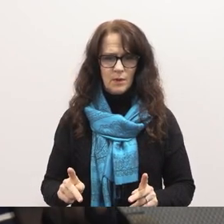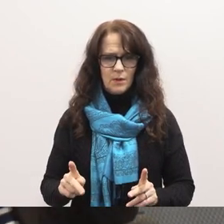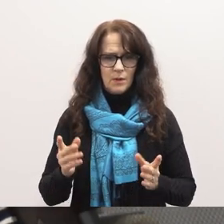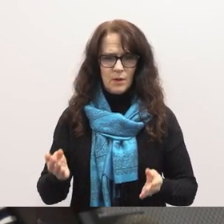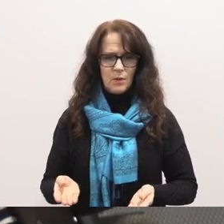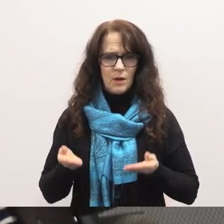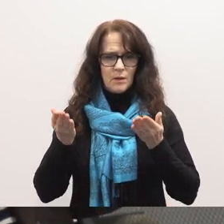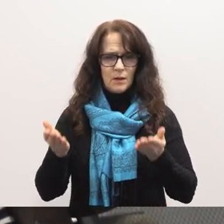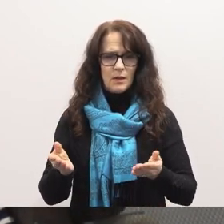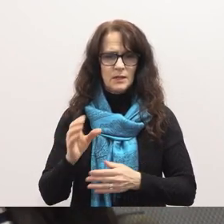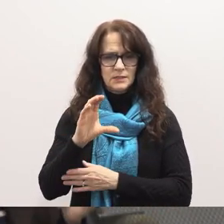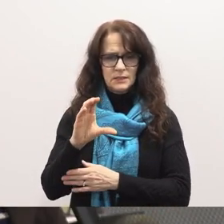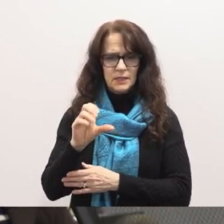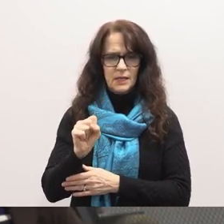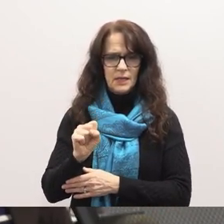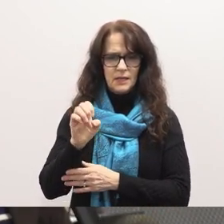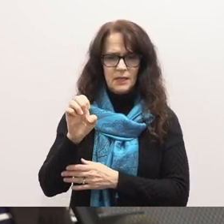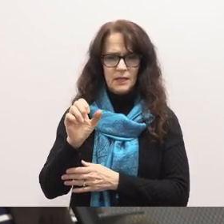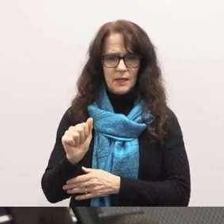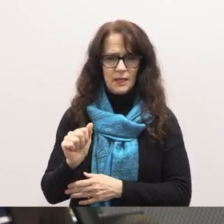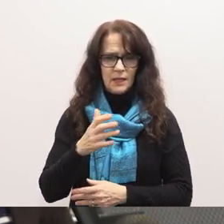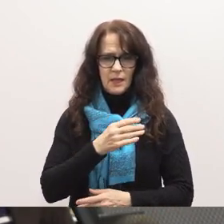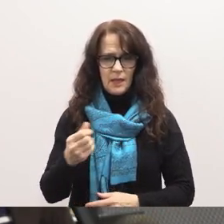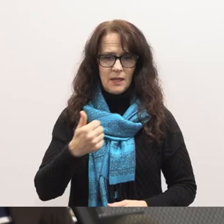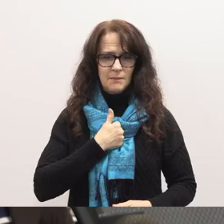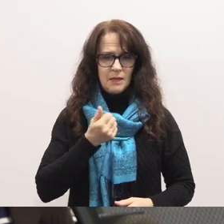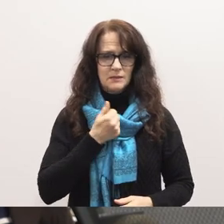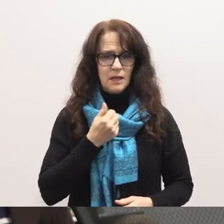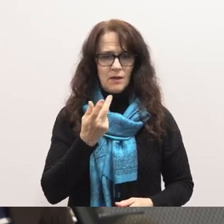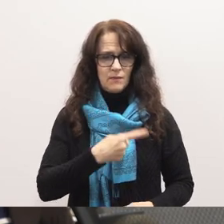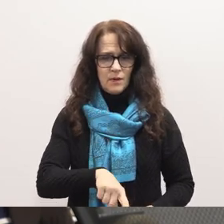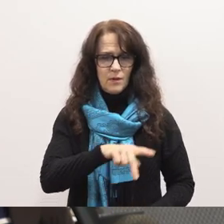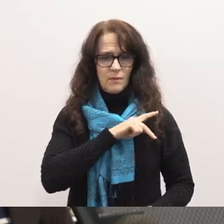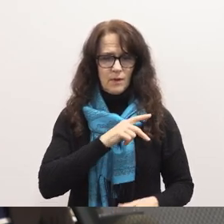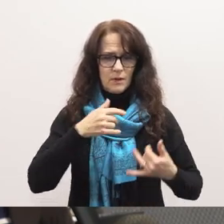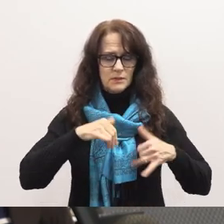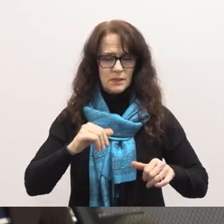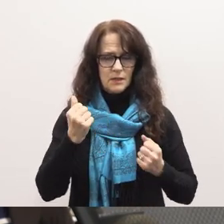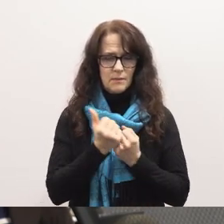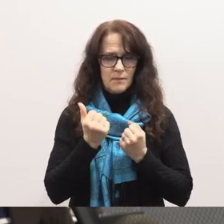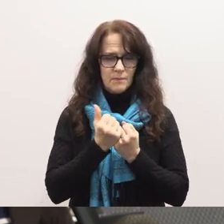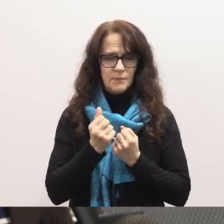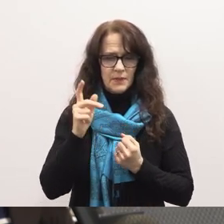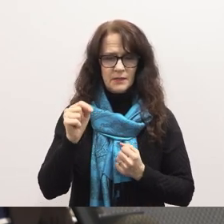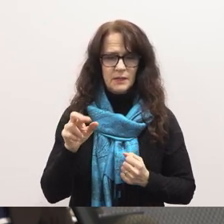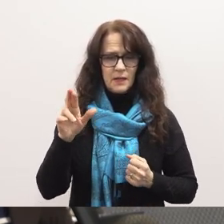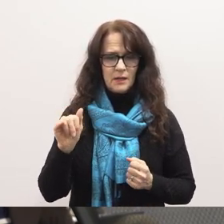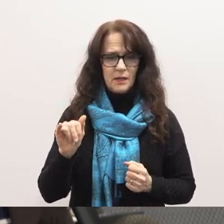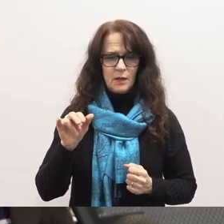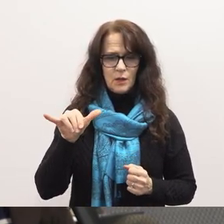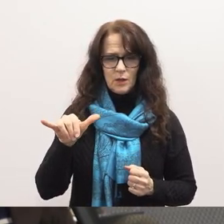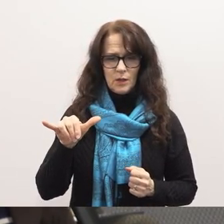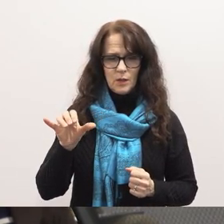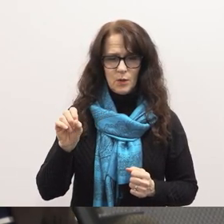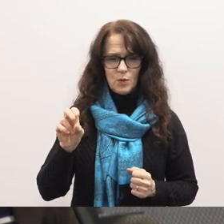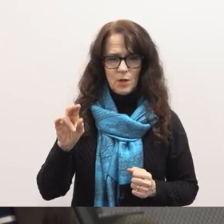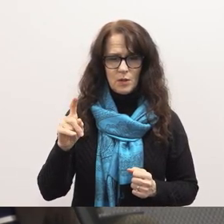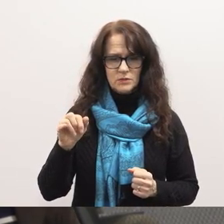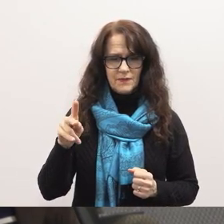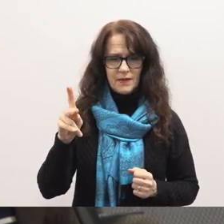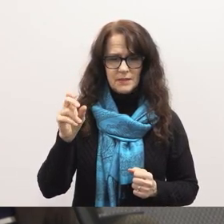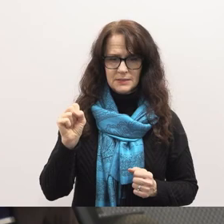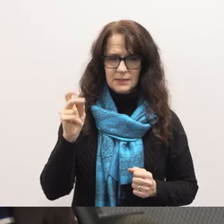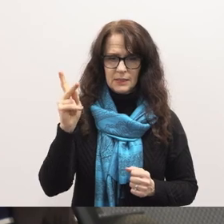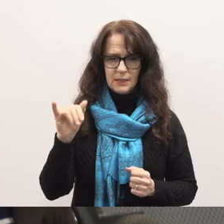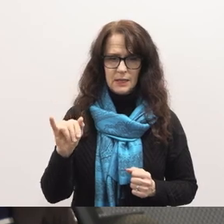recommend, but CSEA and myself personally still back Terry Ulusewski as our Personnel